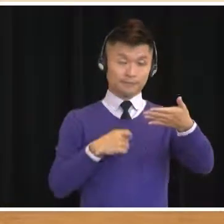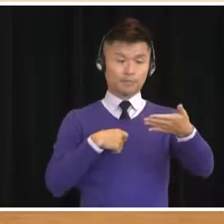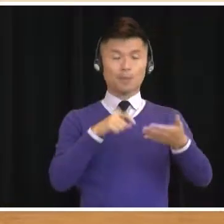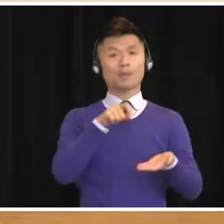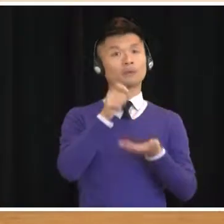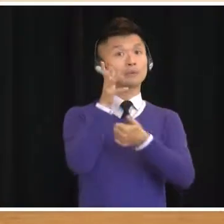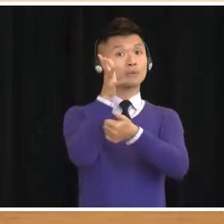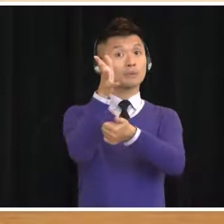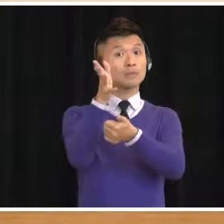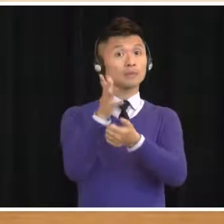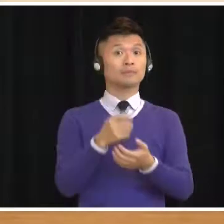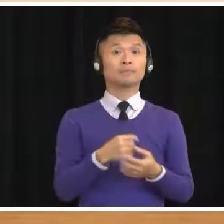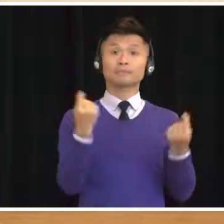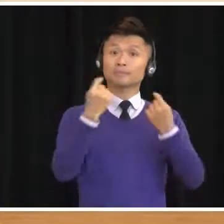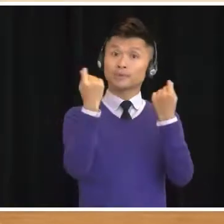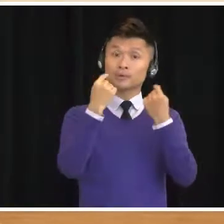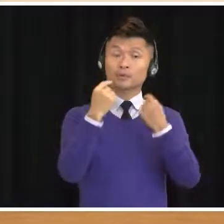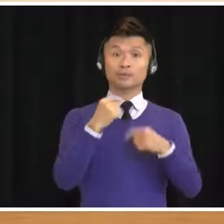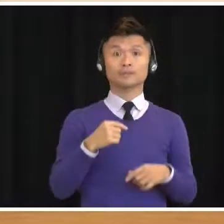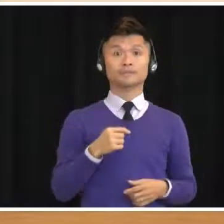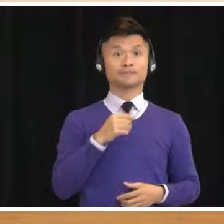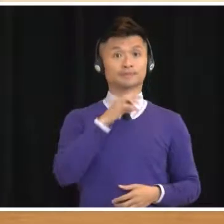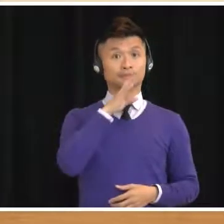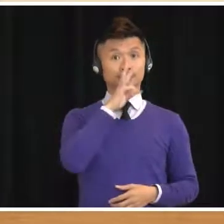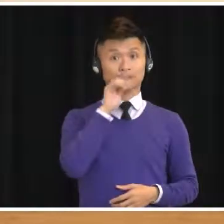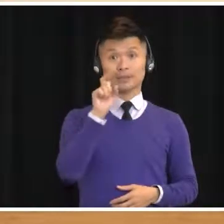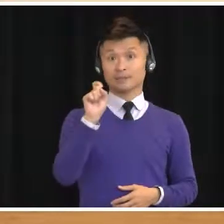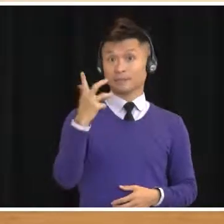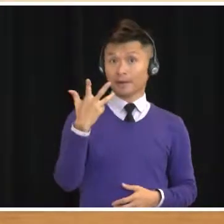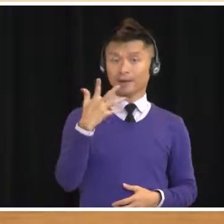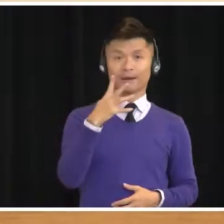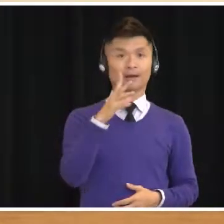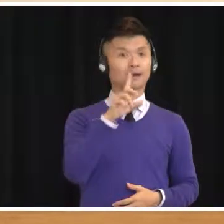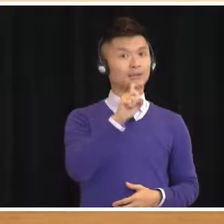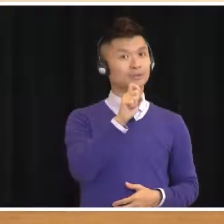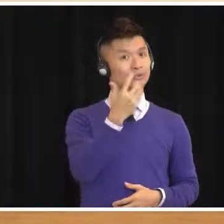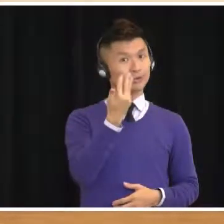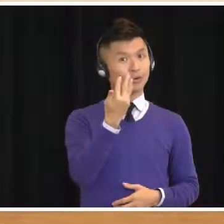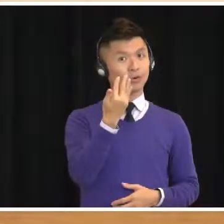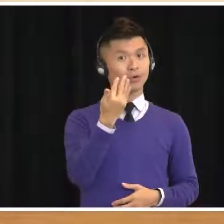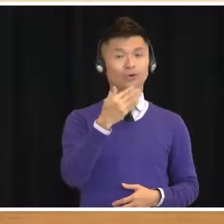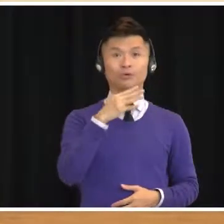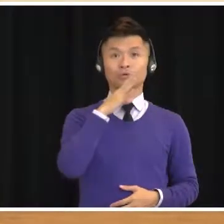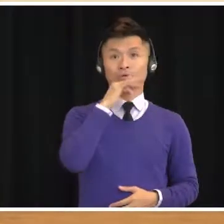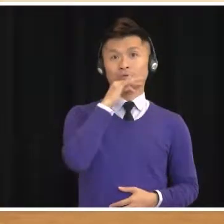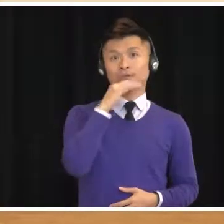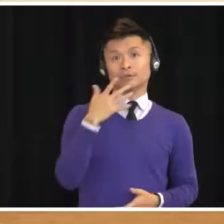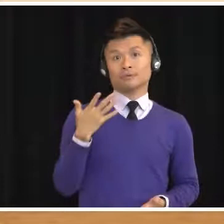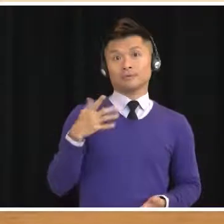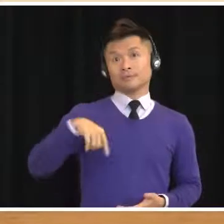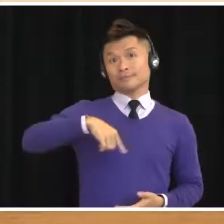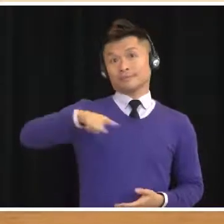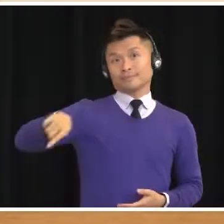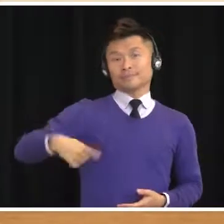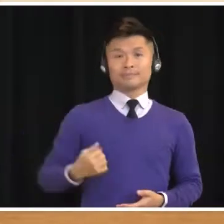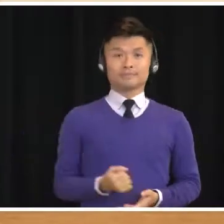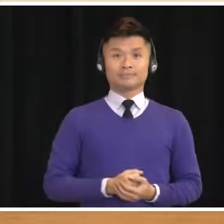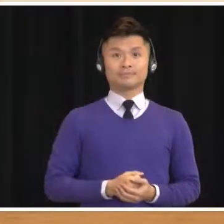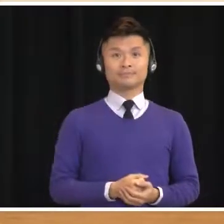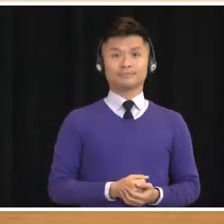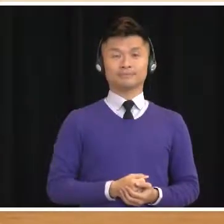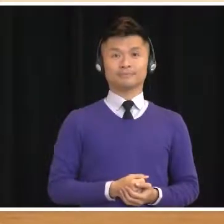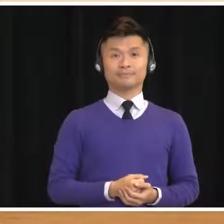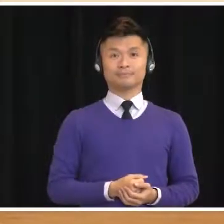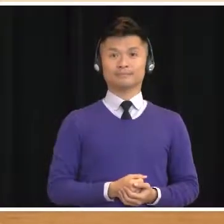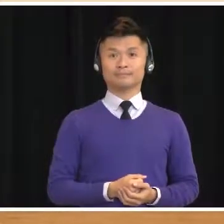it seemed to me that best interest principle was being equated with protection. And the